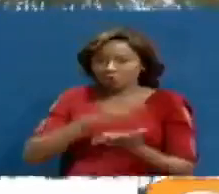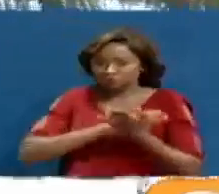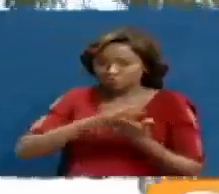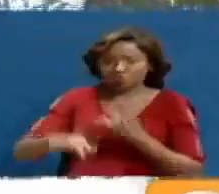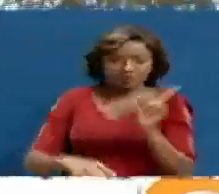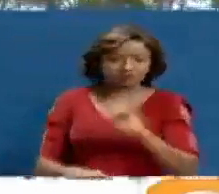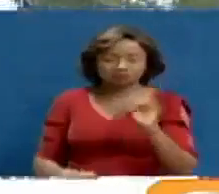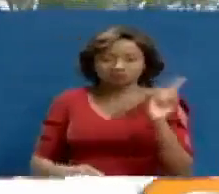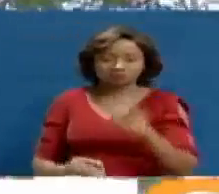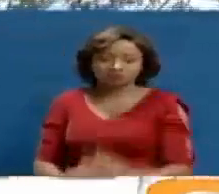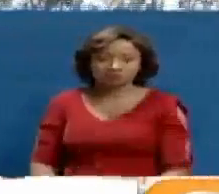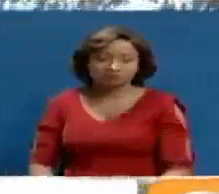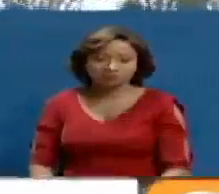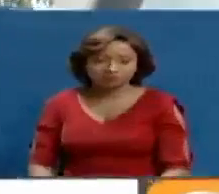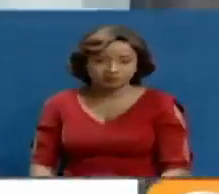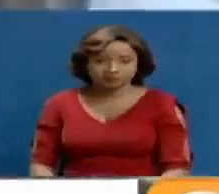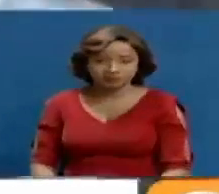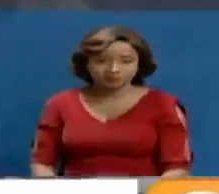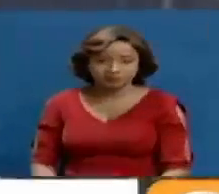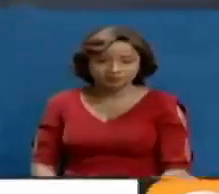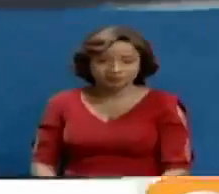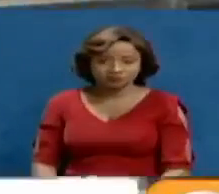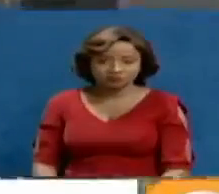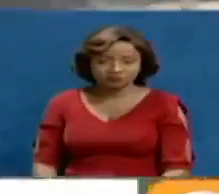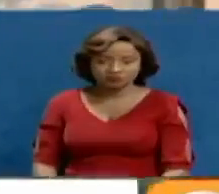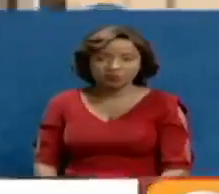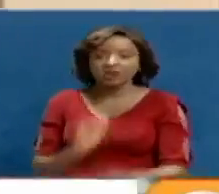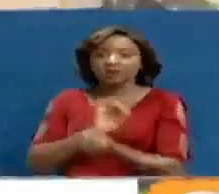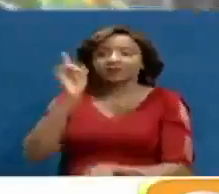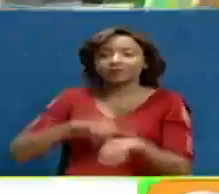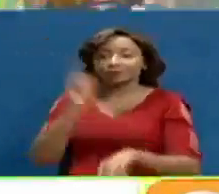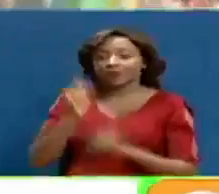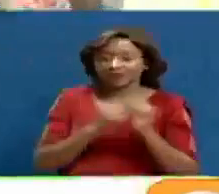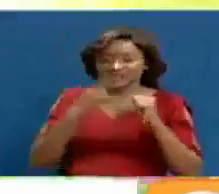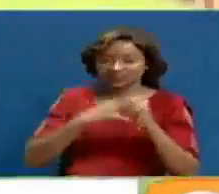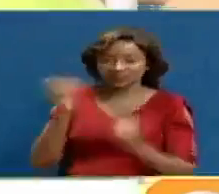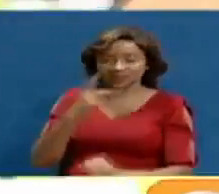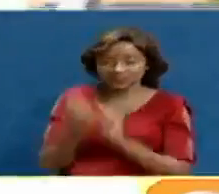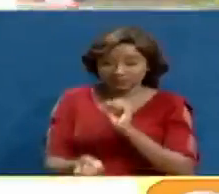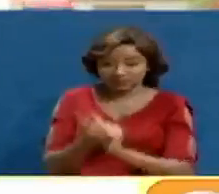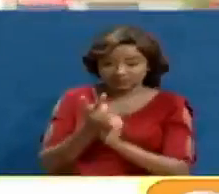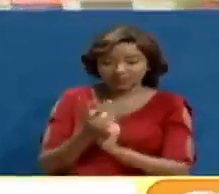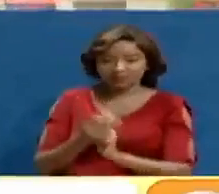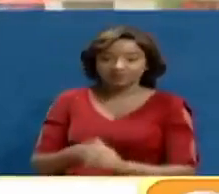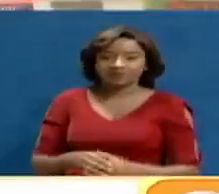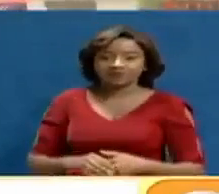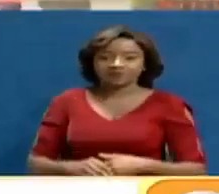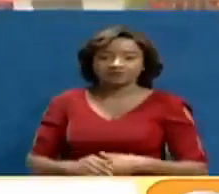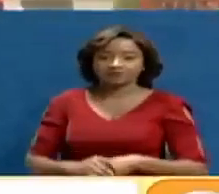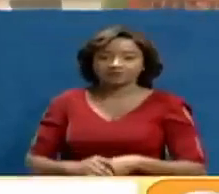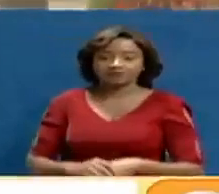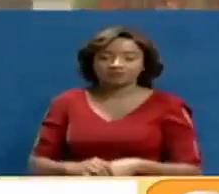being freed around 6:20 p.m. on 18th December before he collapsed outside Kasarani Police